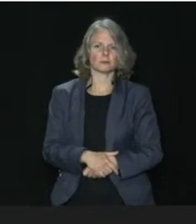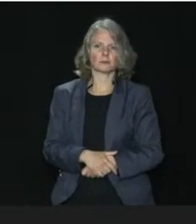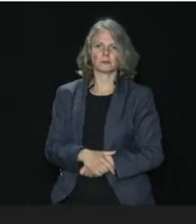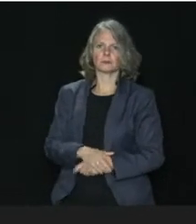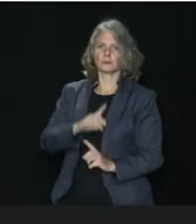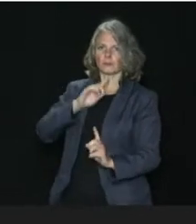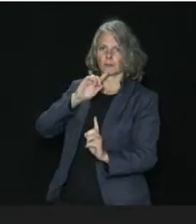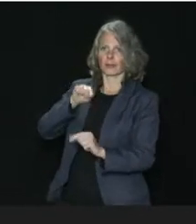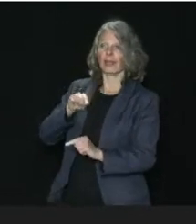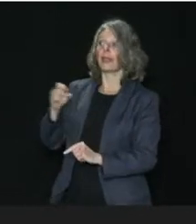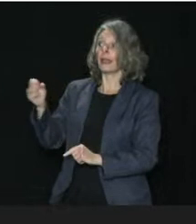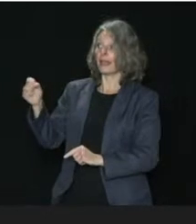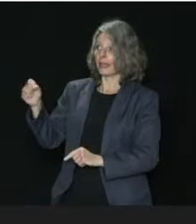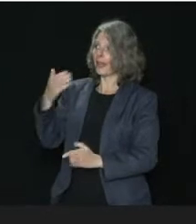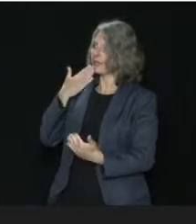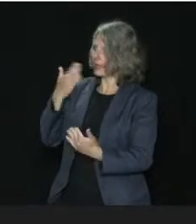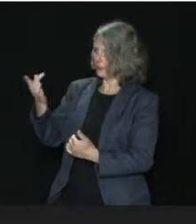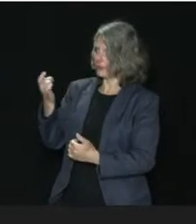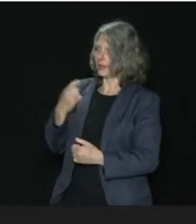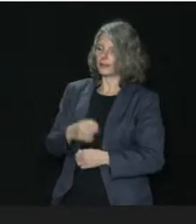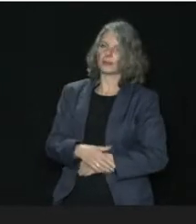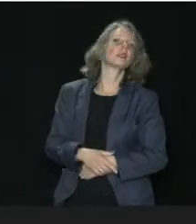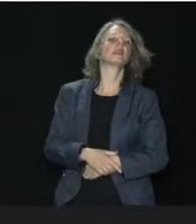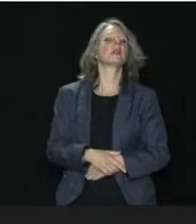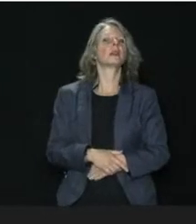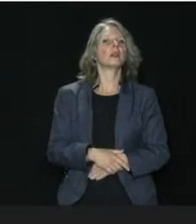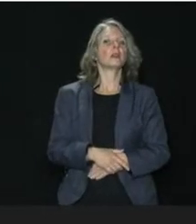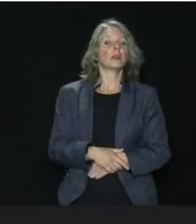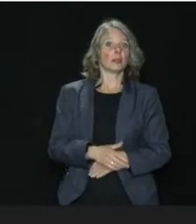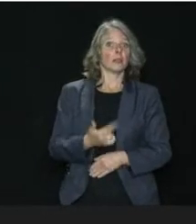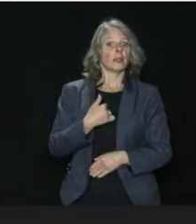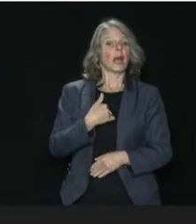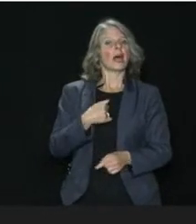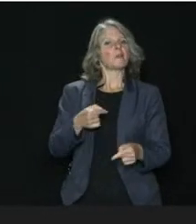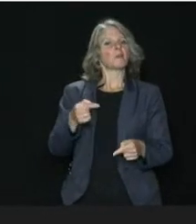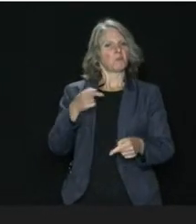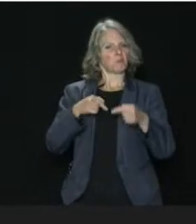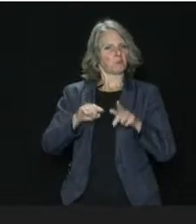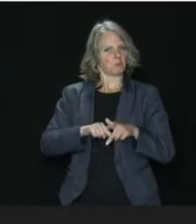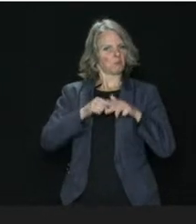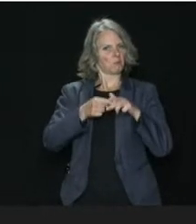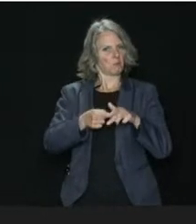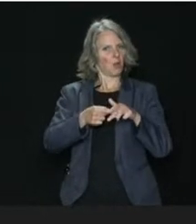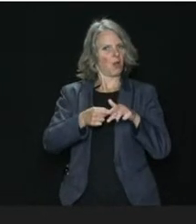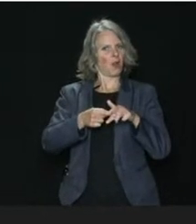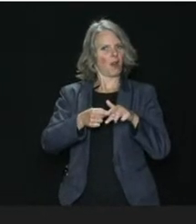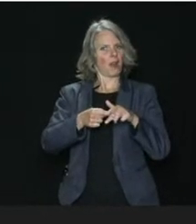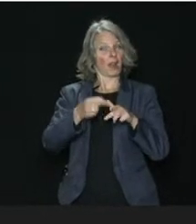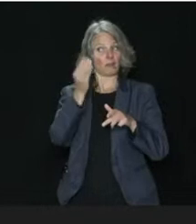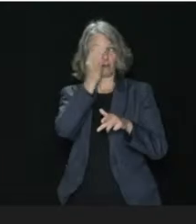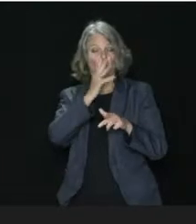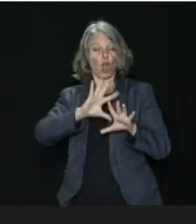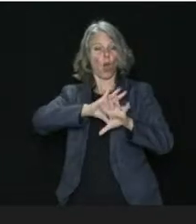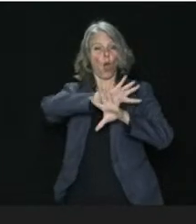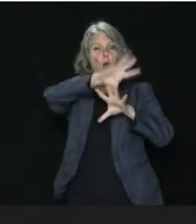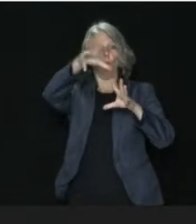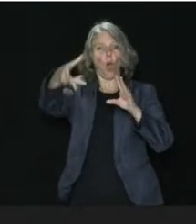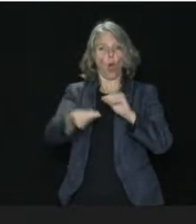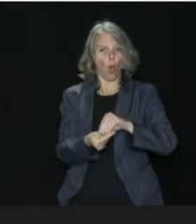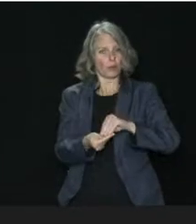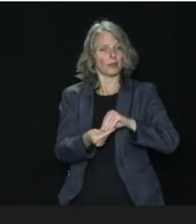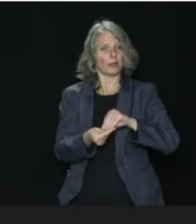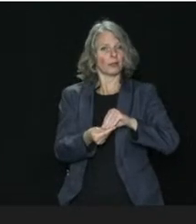Yes, thank you for the question. Let me begin with the total number of doses that